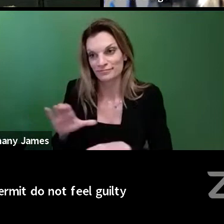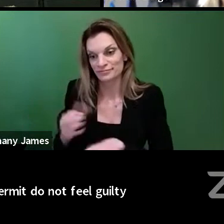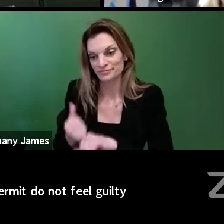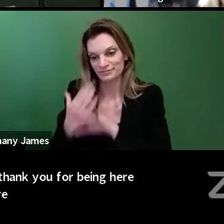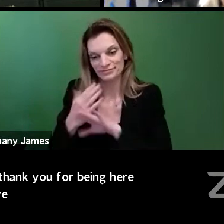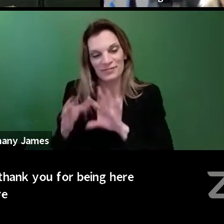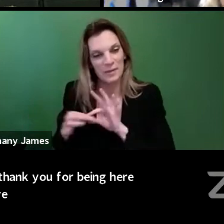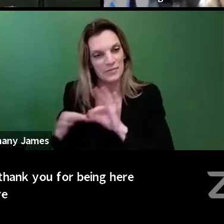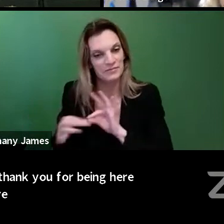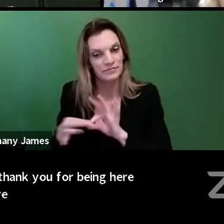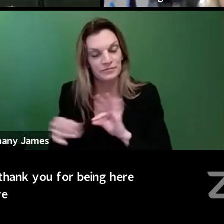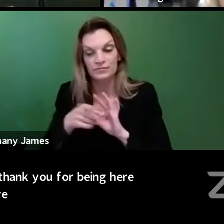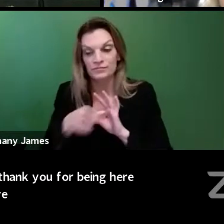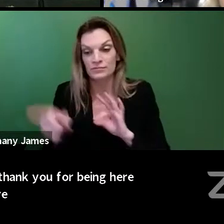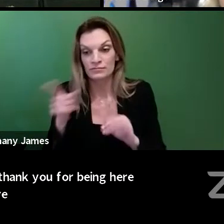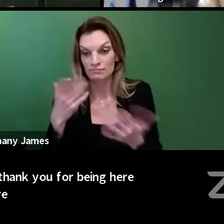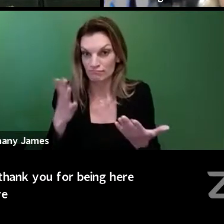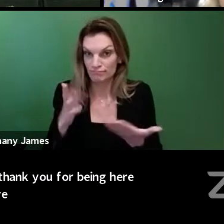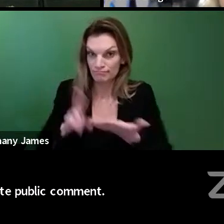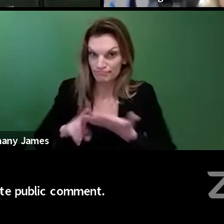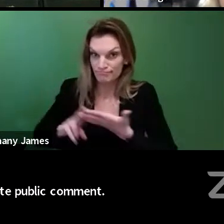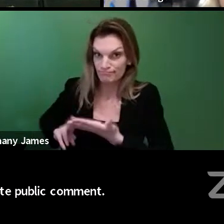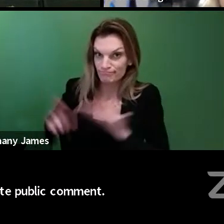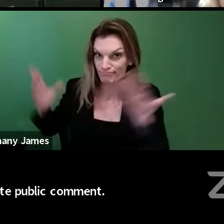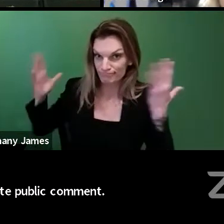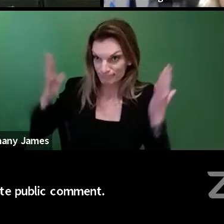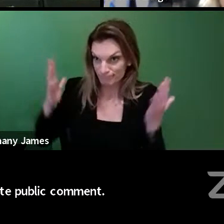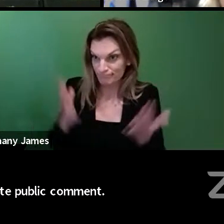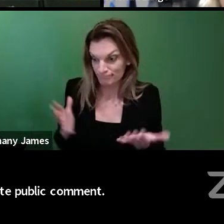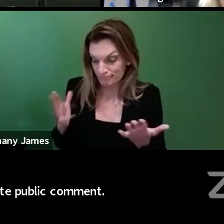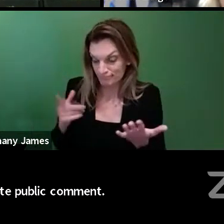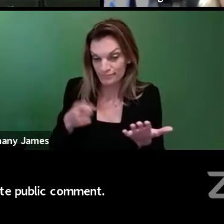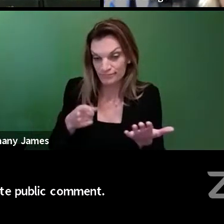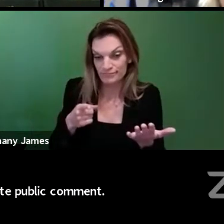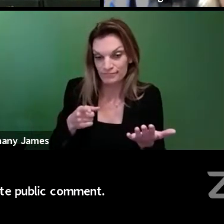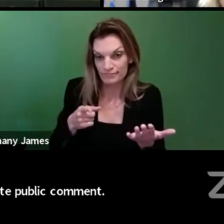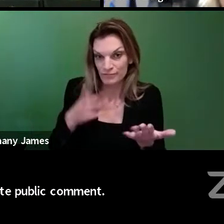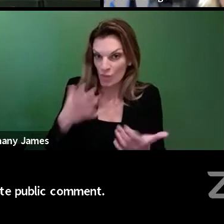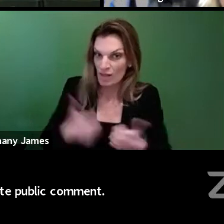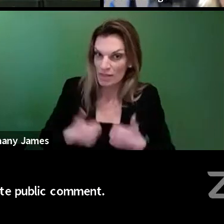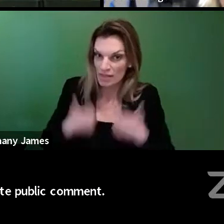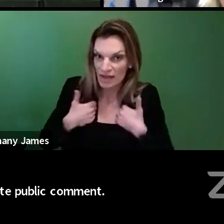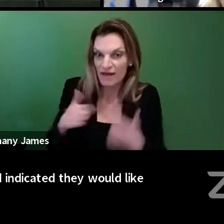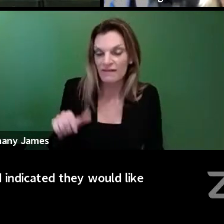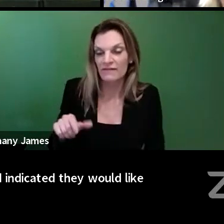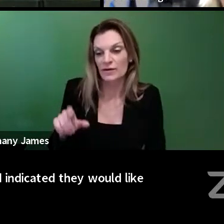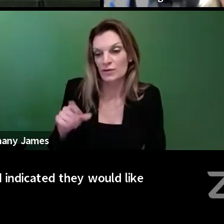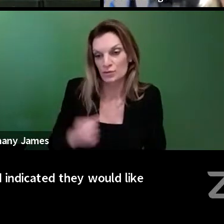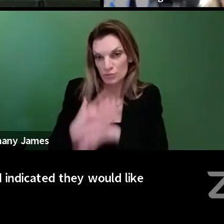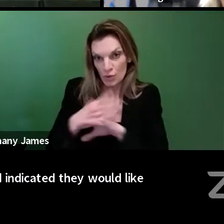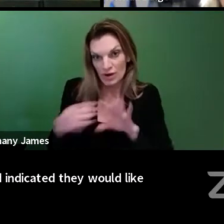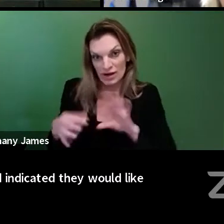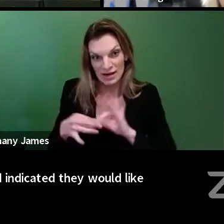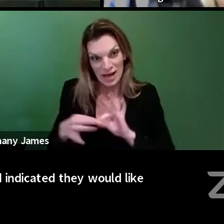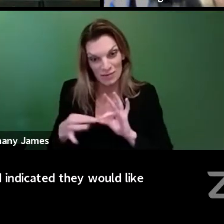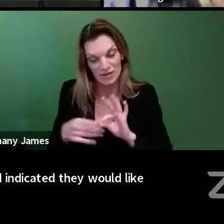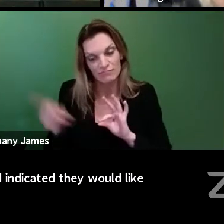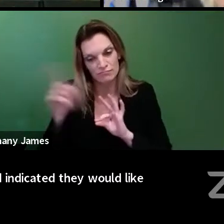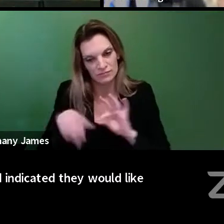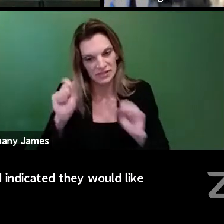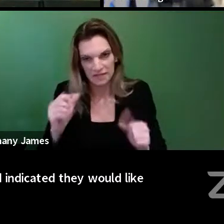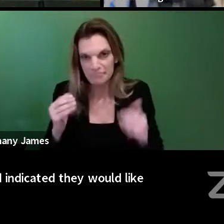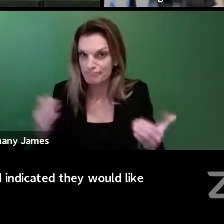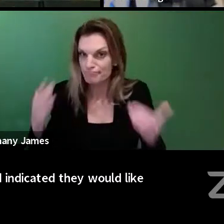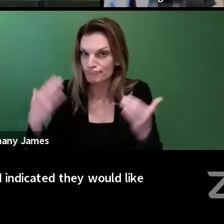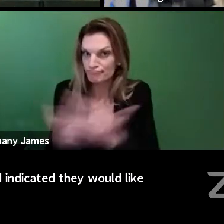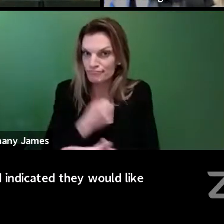comment. Individuals who have signed up and indicated they would like to provide live remote public commentary to the commission will now be allowed to do